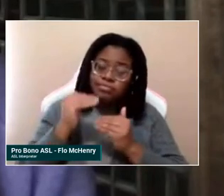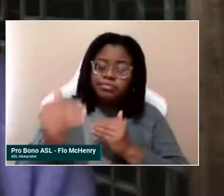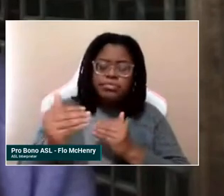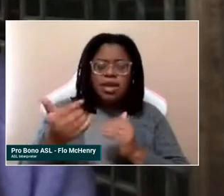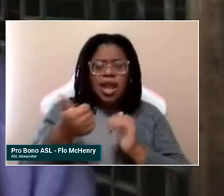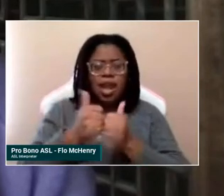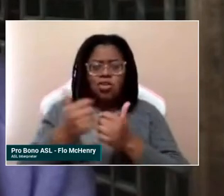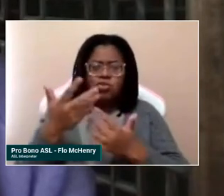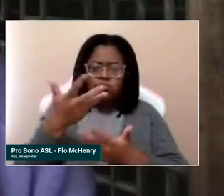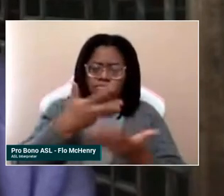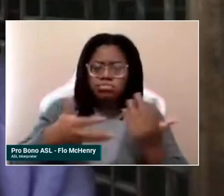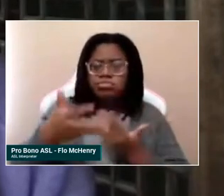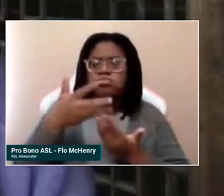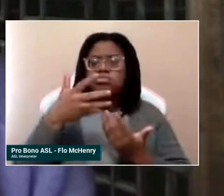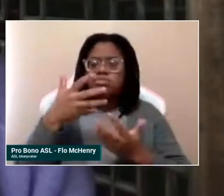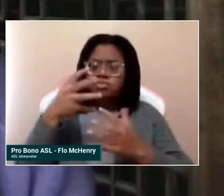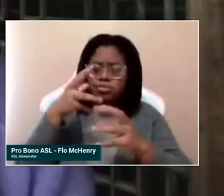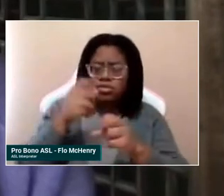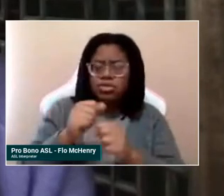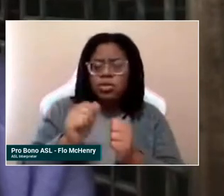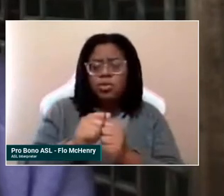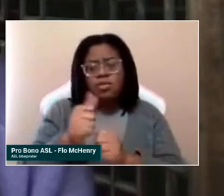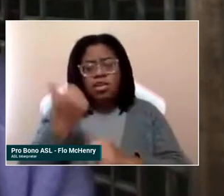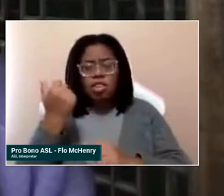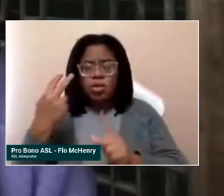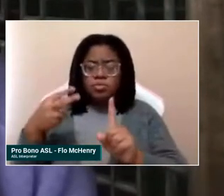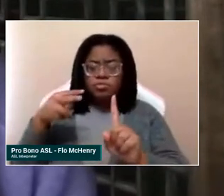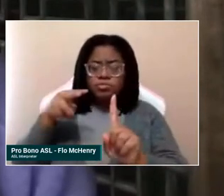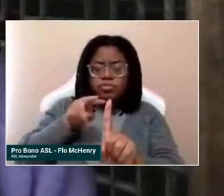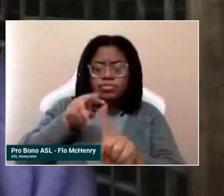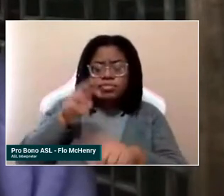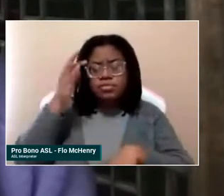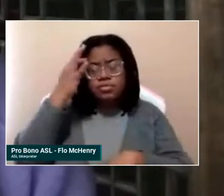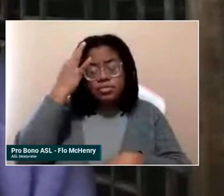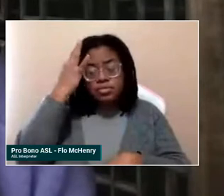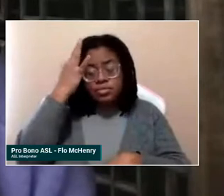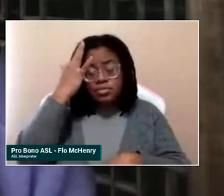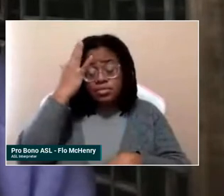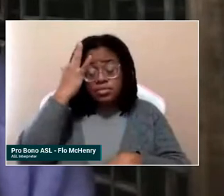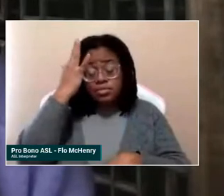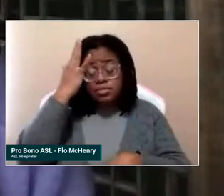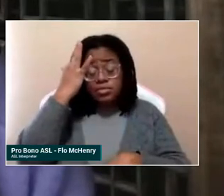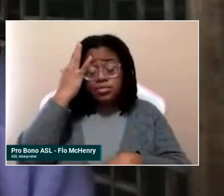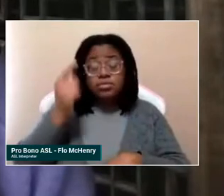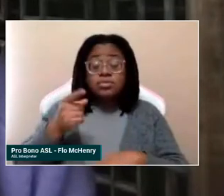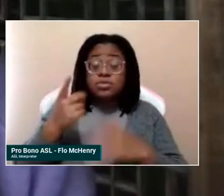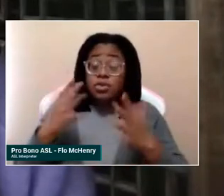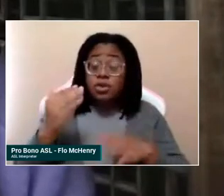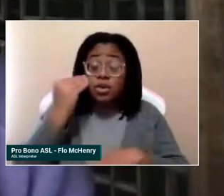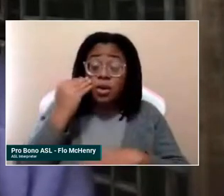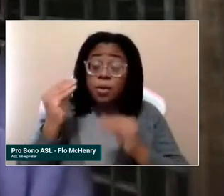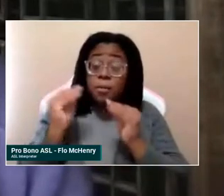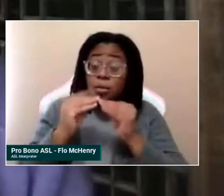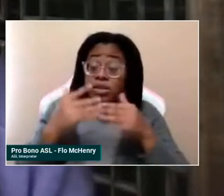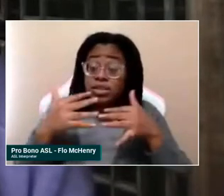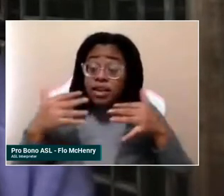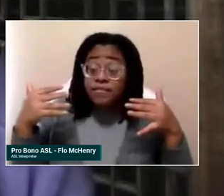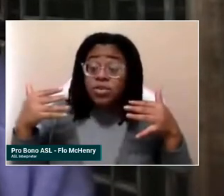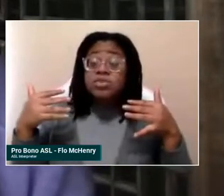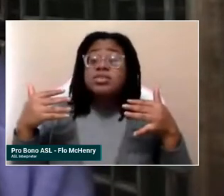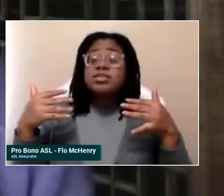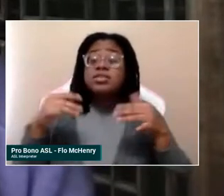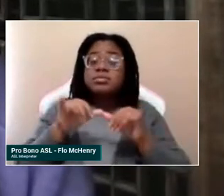engage with other sectors and bring in other perspectives. As you all know, a more diverse ecosystem is a more